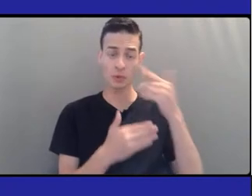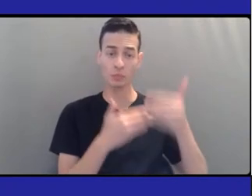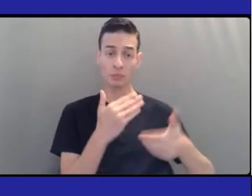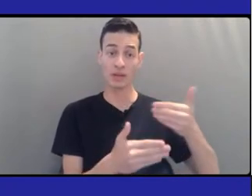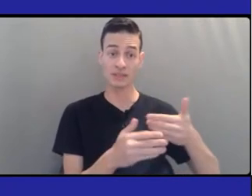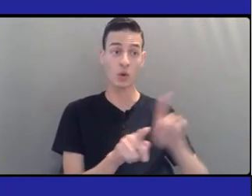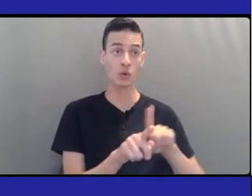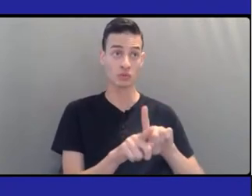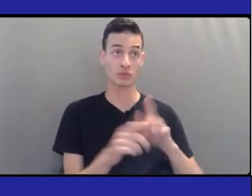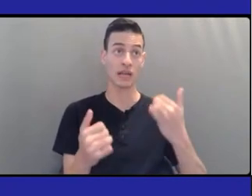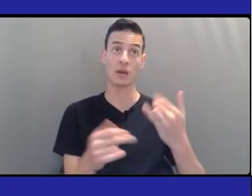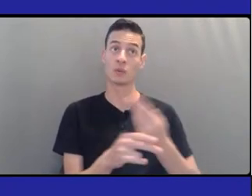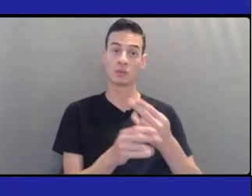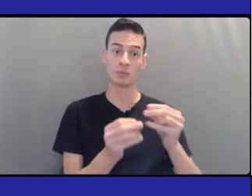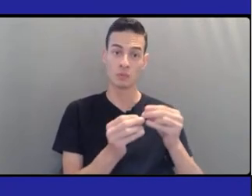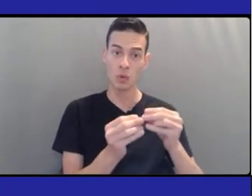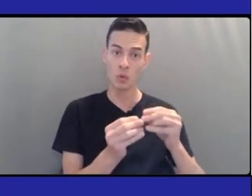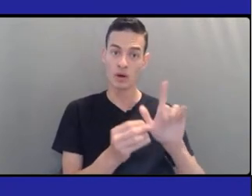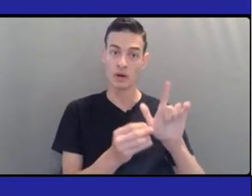using.